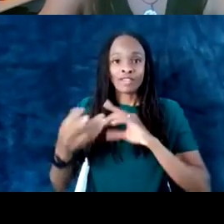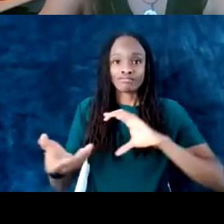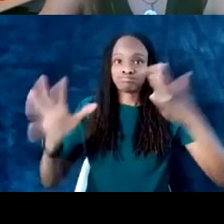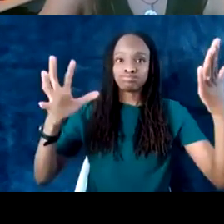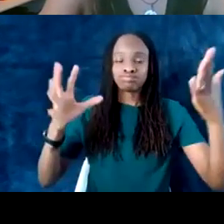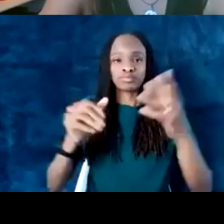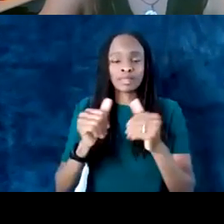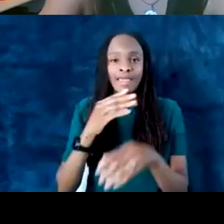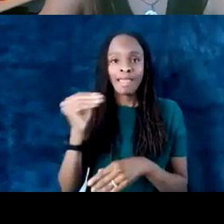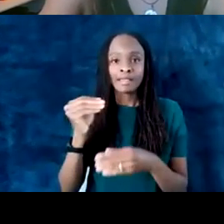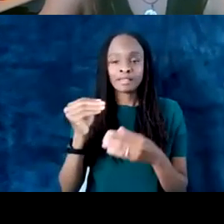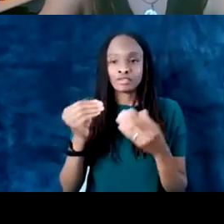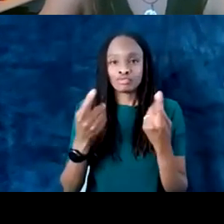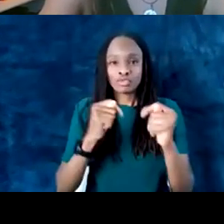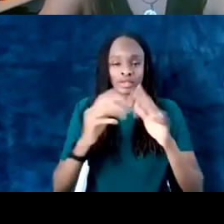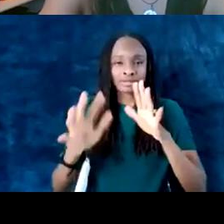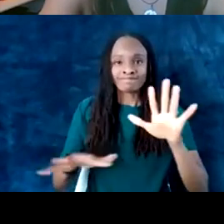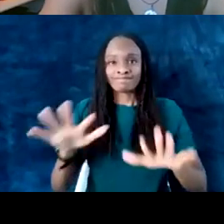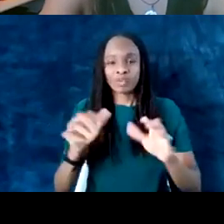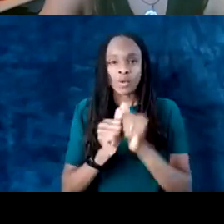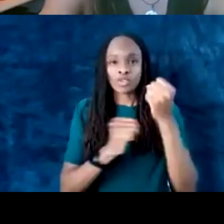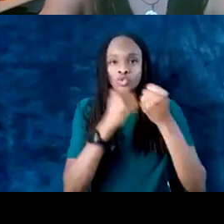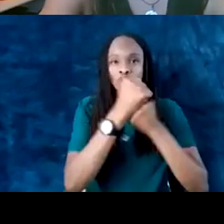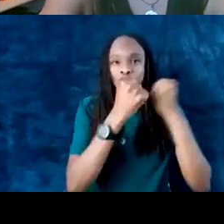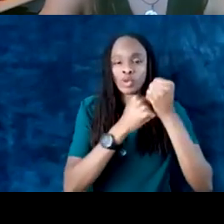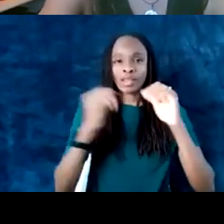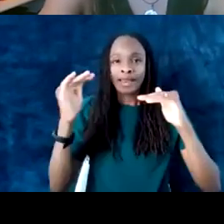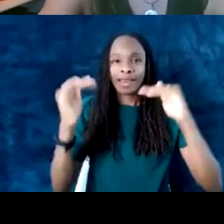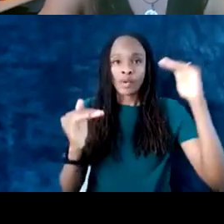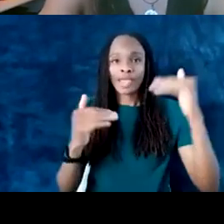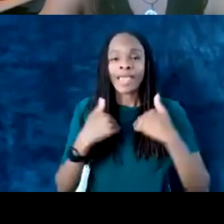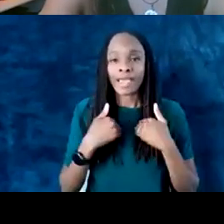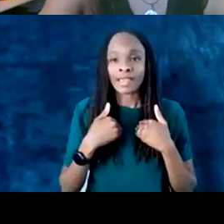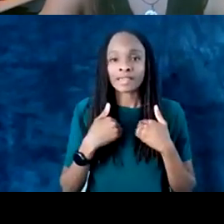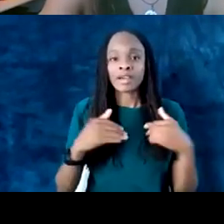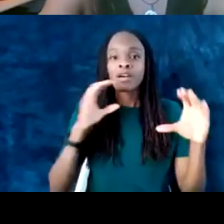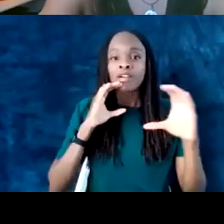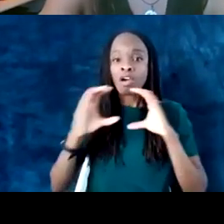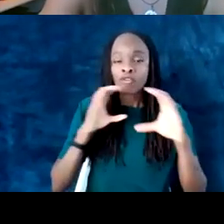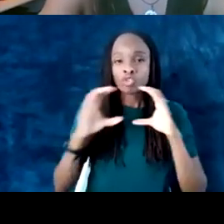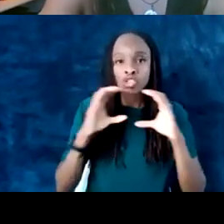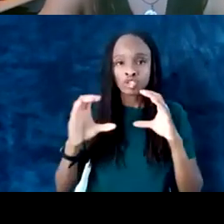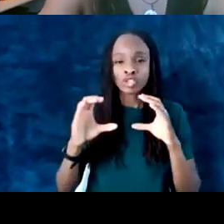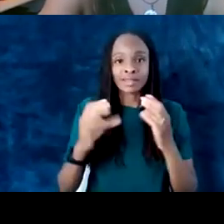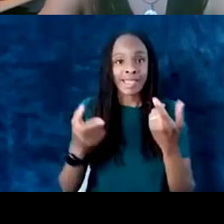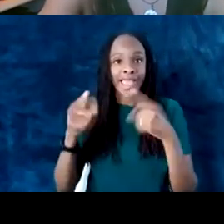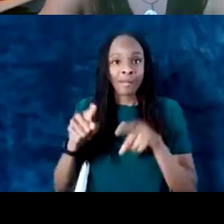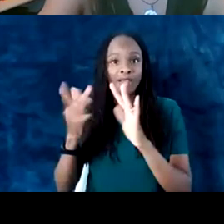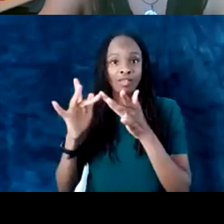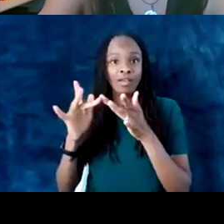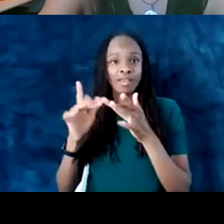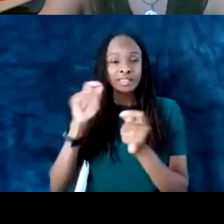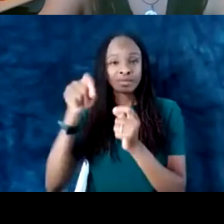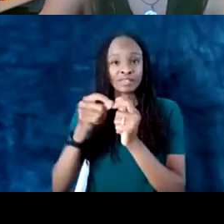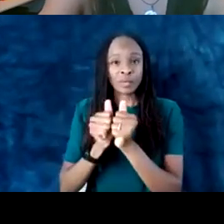reckoning around structural inequity, there was conversations that were going on online, in particular in the